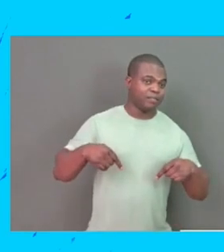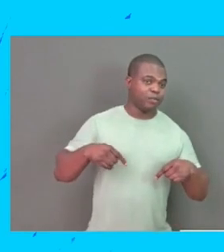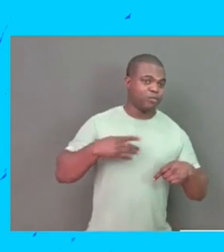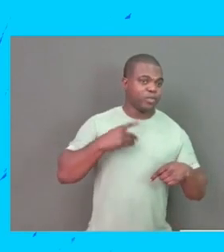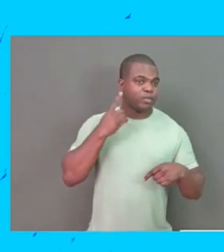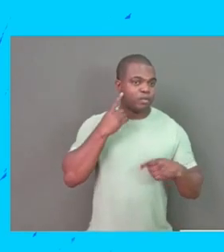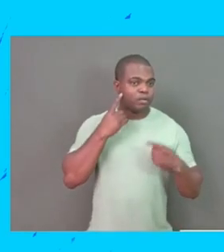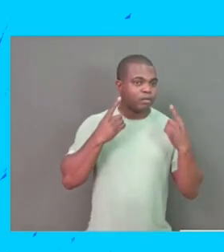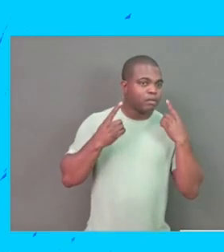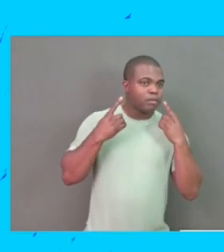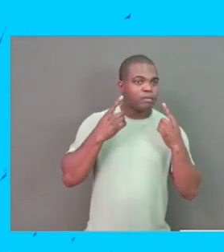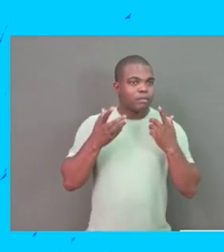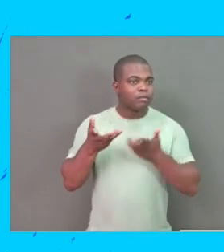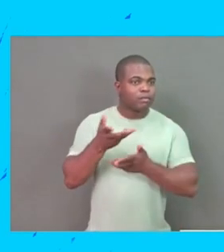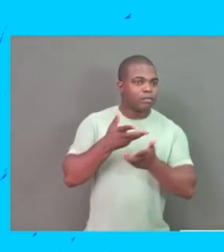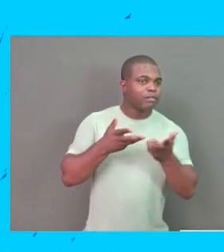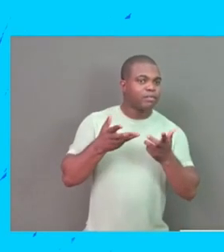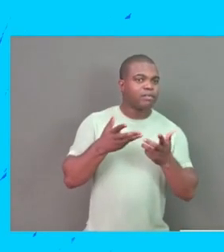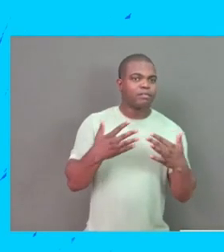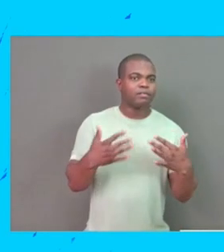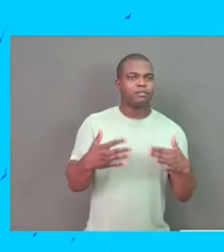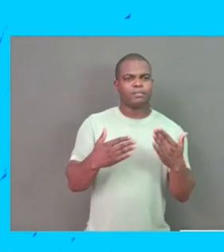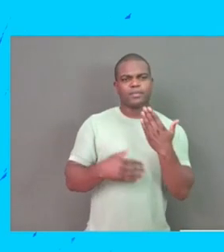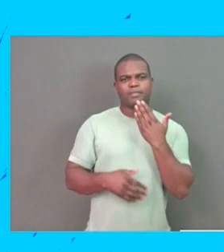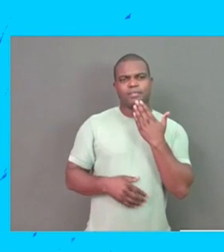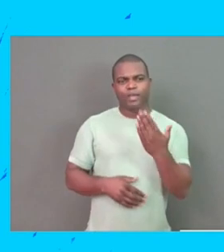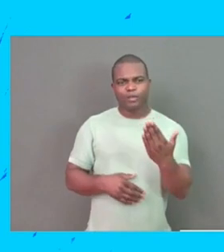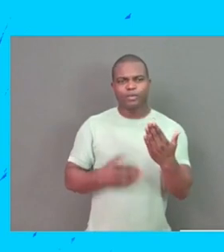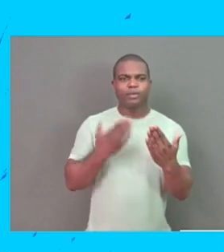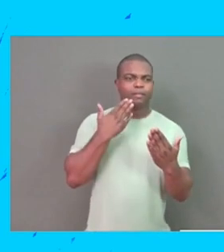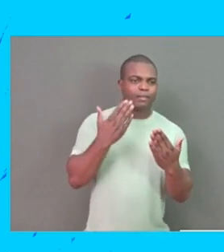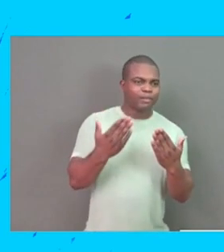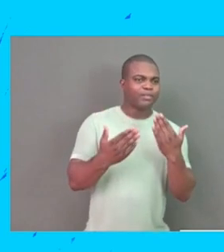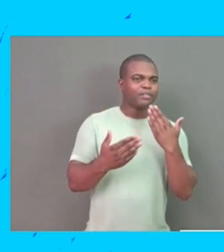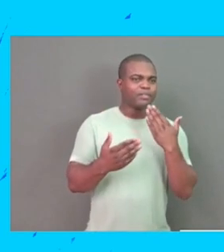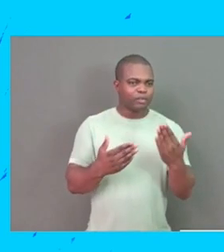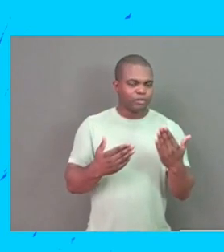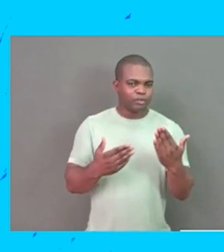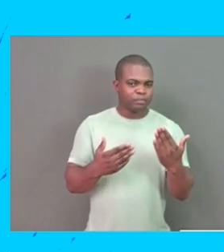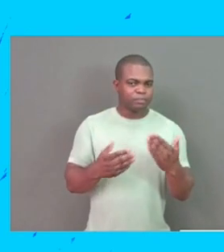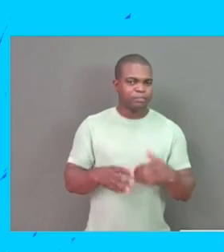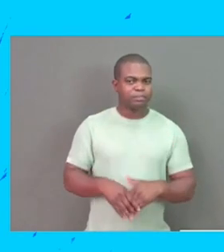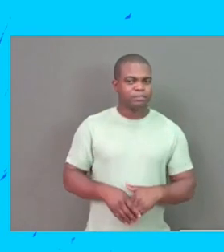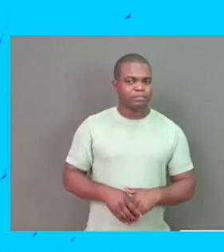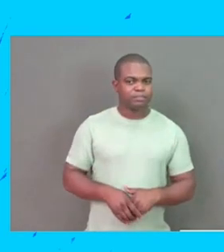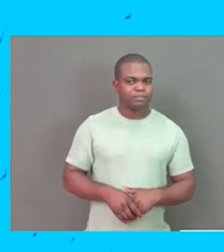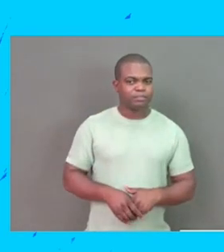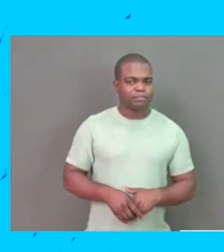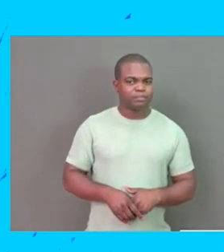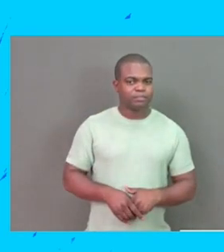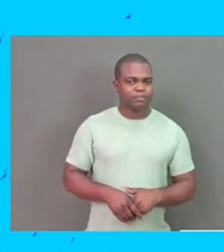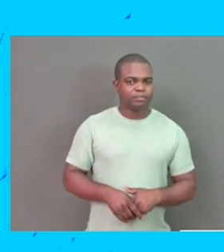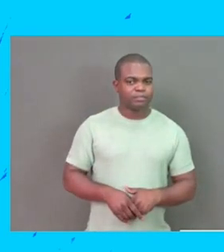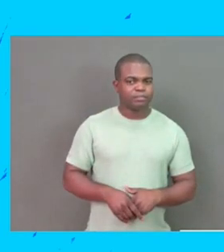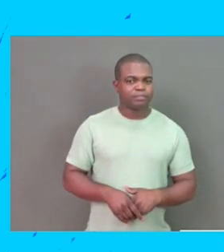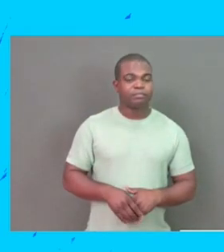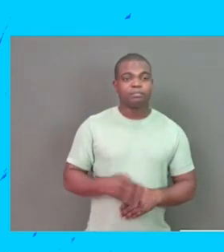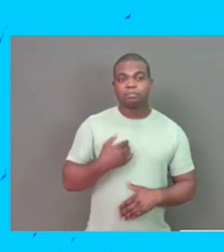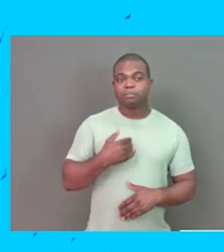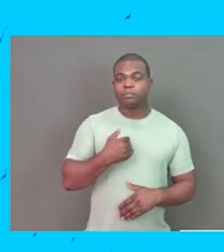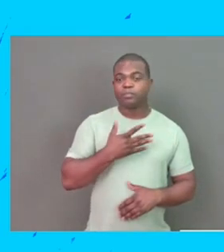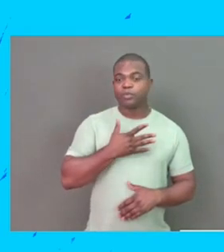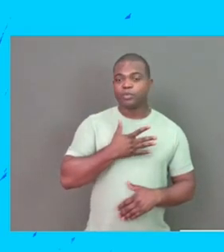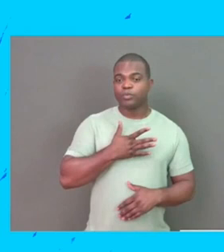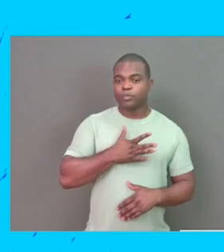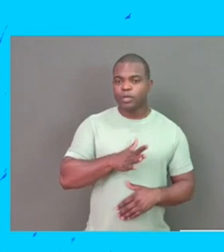as well. Definitely, Degra. I think it's always important to think around how these high-level commitments can really advance the